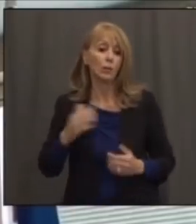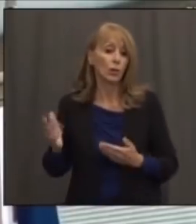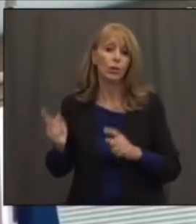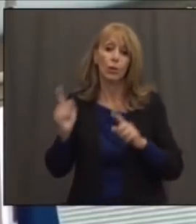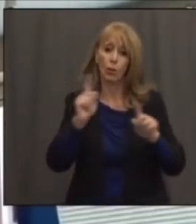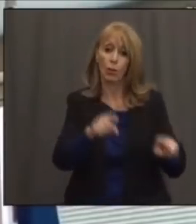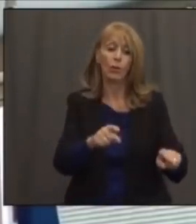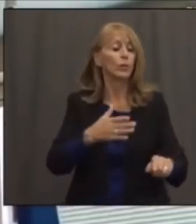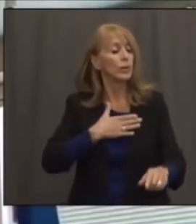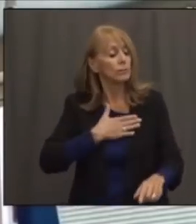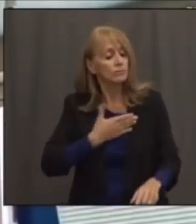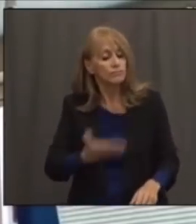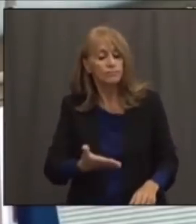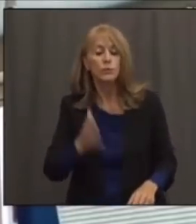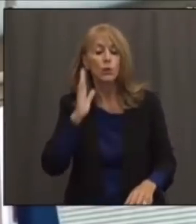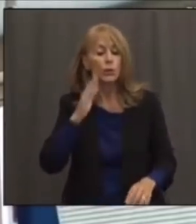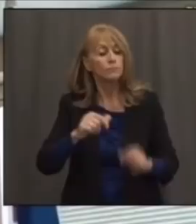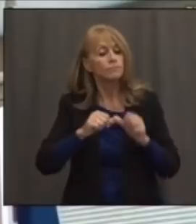going to keep on